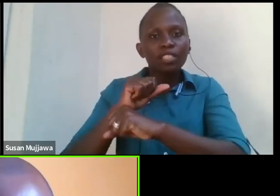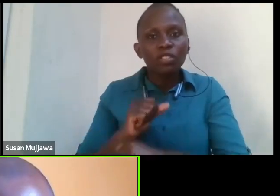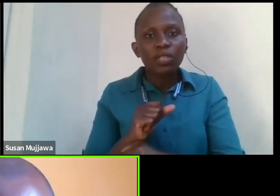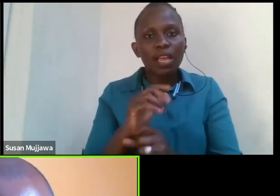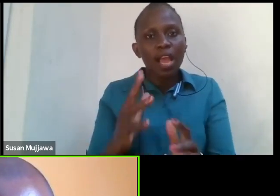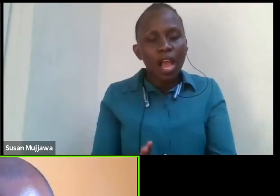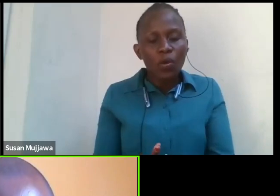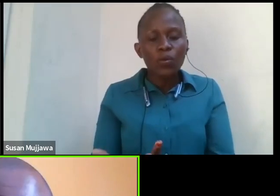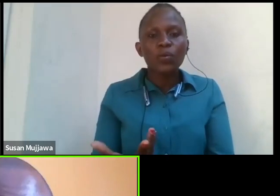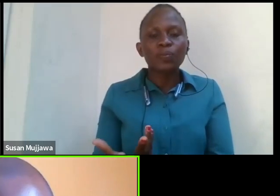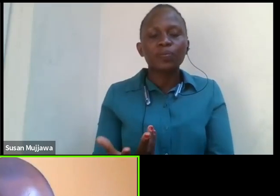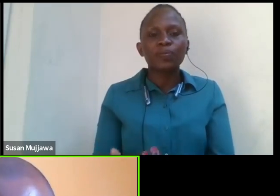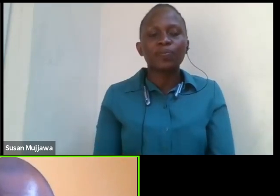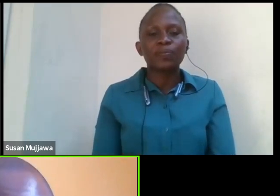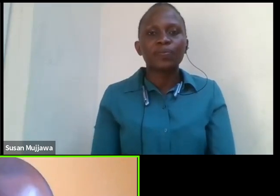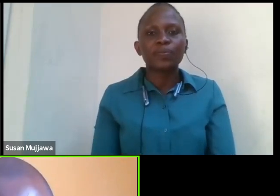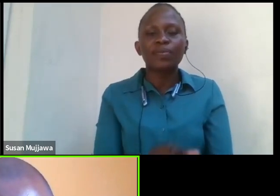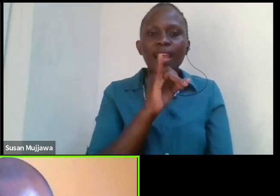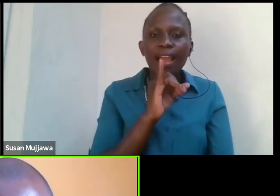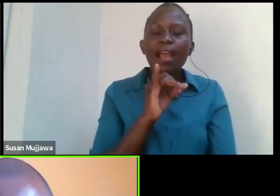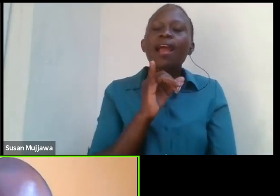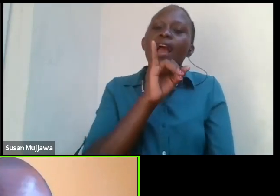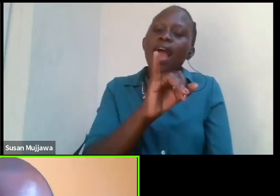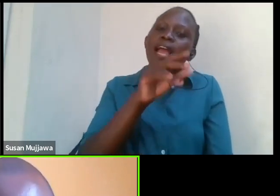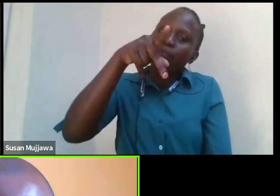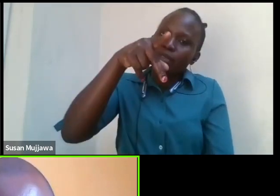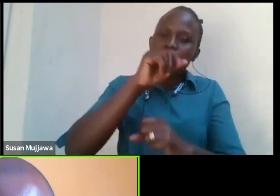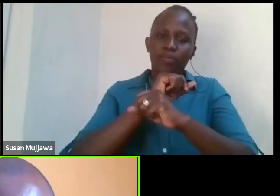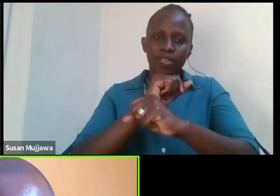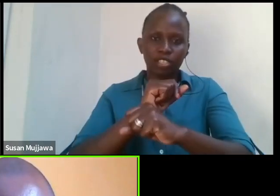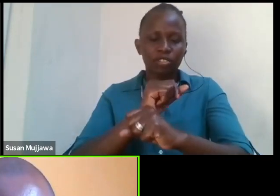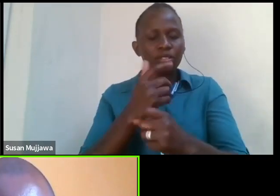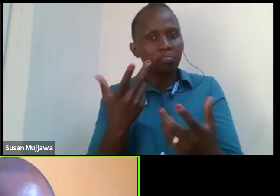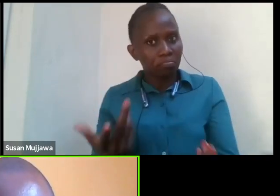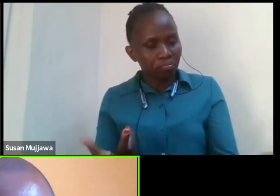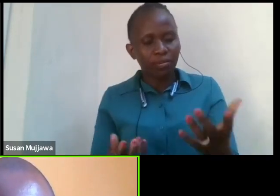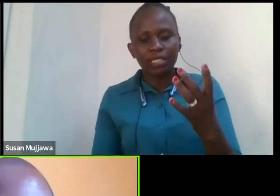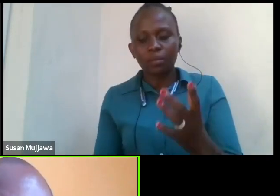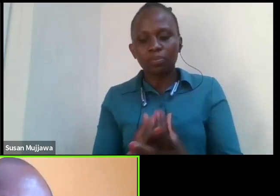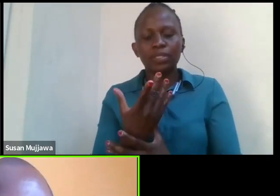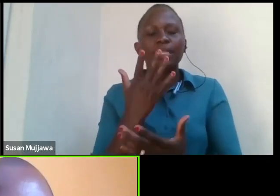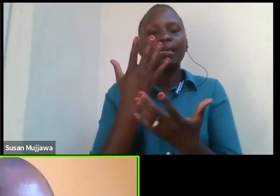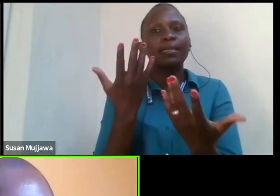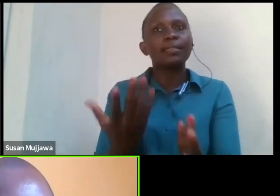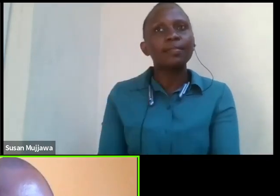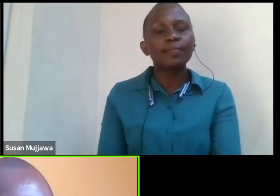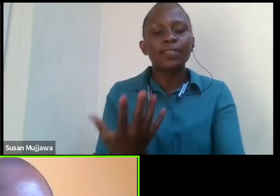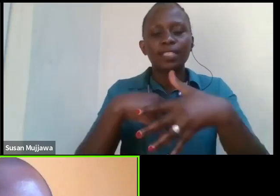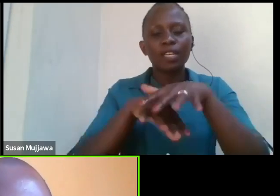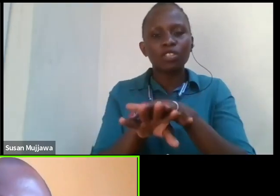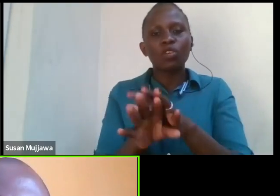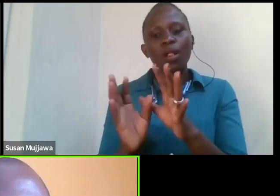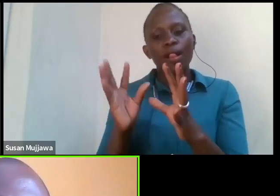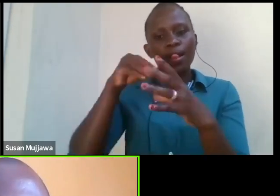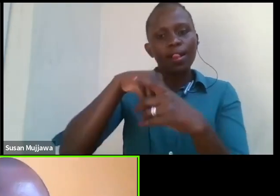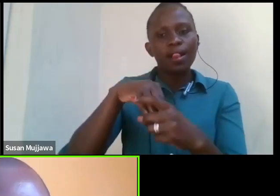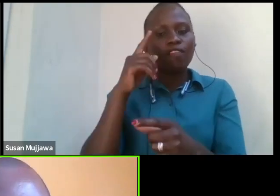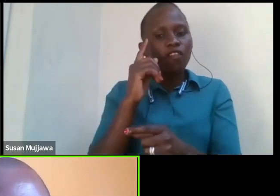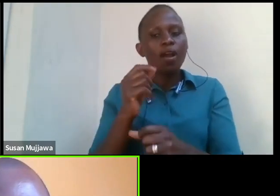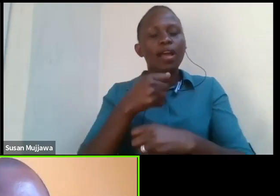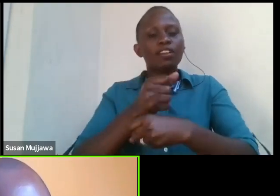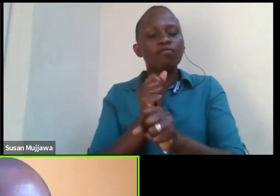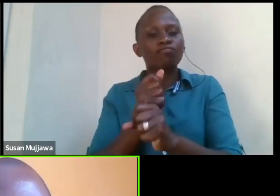of IP protection when you come up with an integrated circuit for an electronic